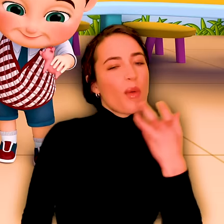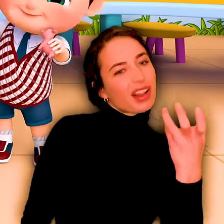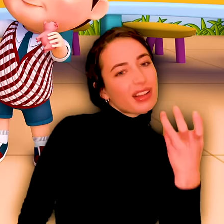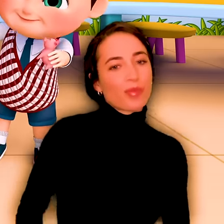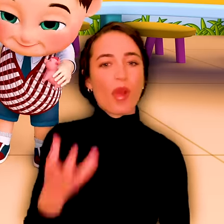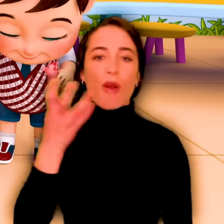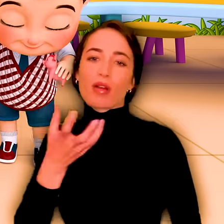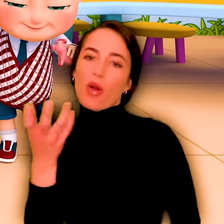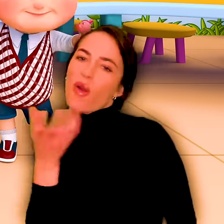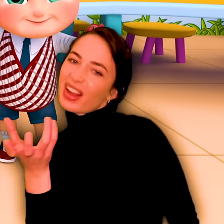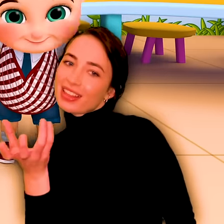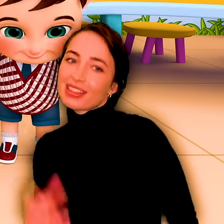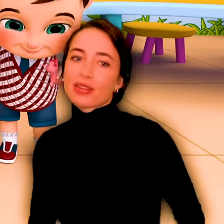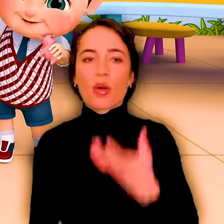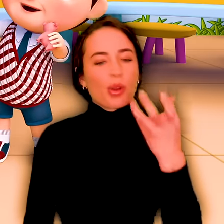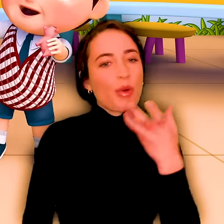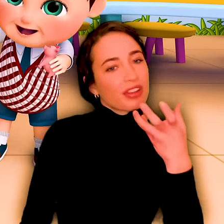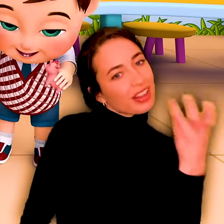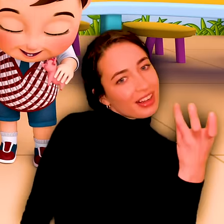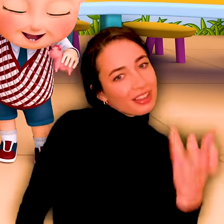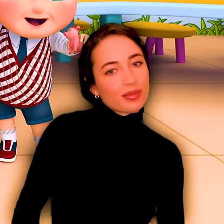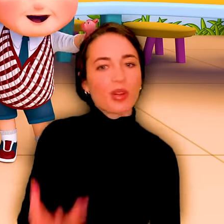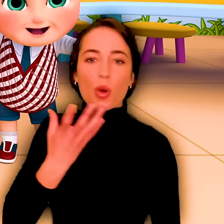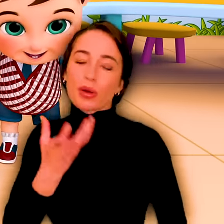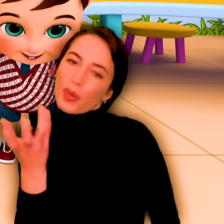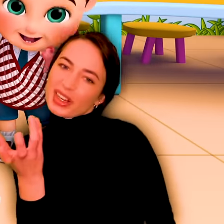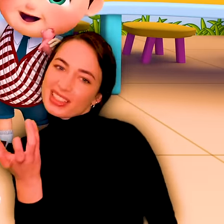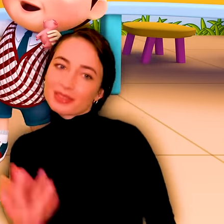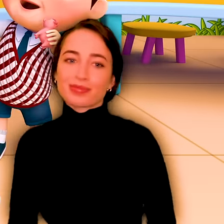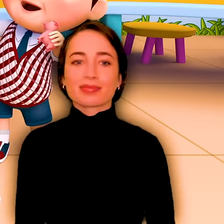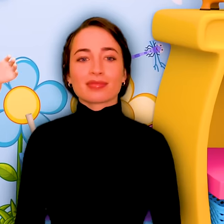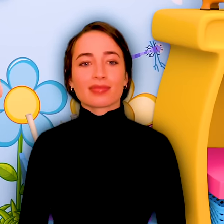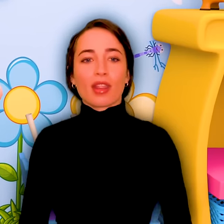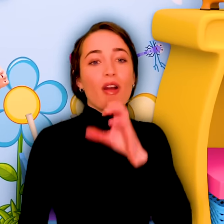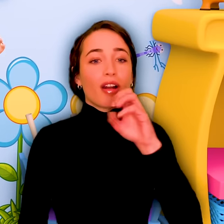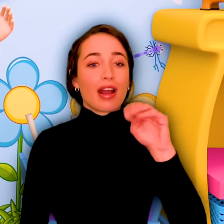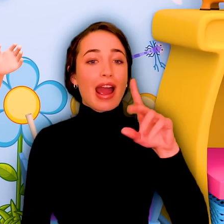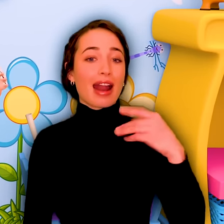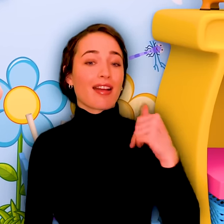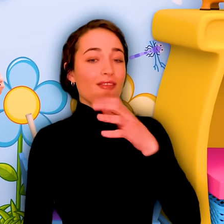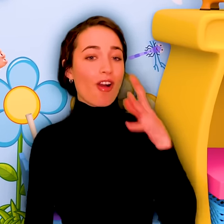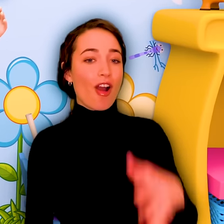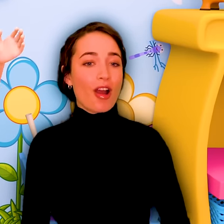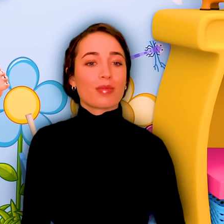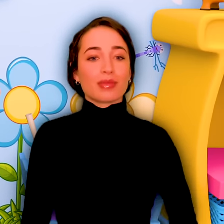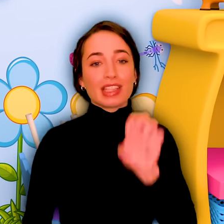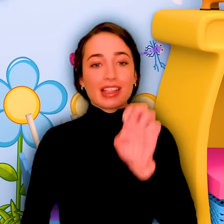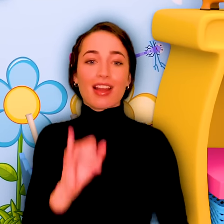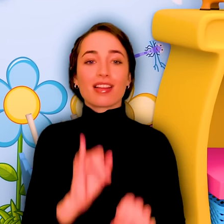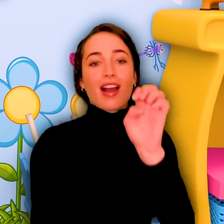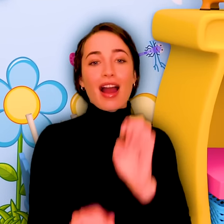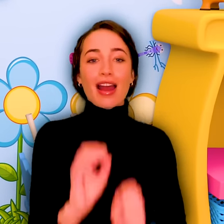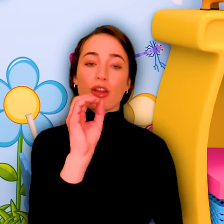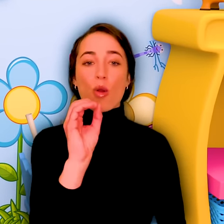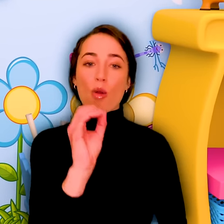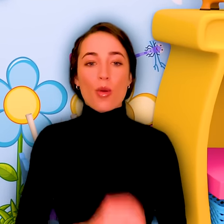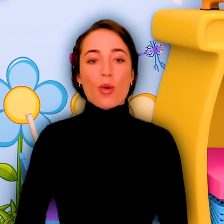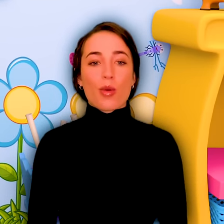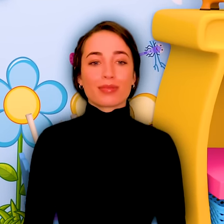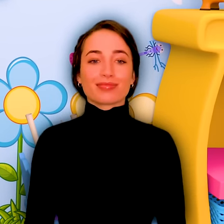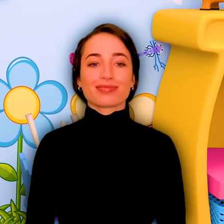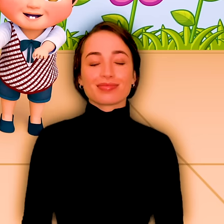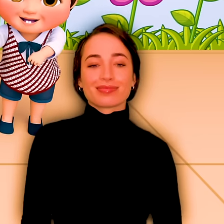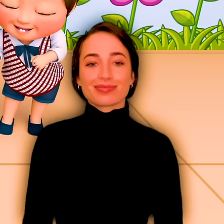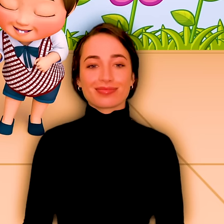with an oink oink here and an oink oink there you're annoying paranoid everywhere an oink oink old macdonald had a farm e-i-e-i-o